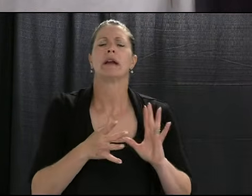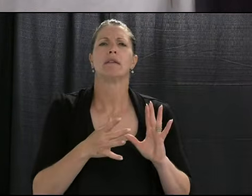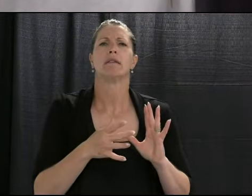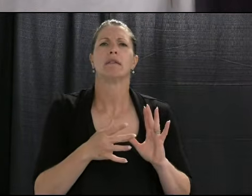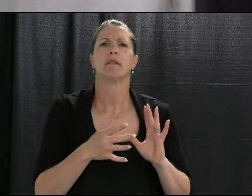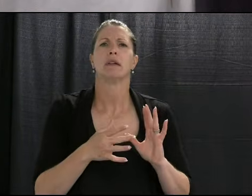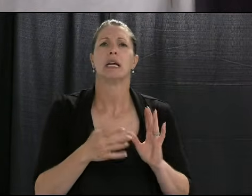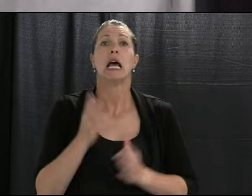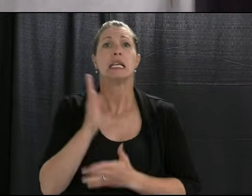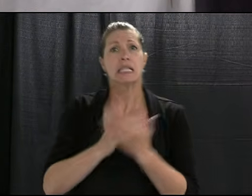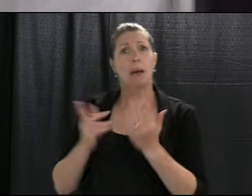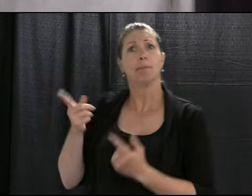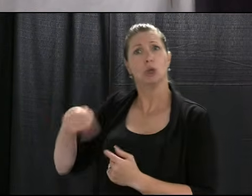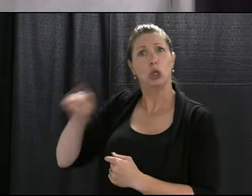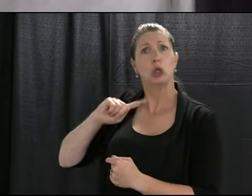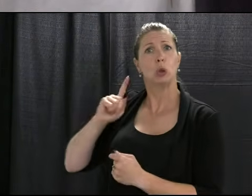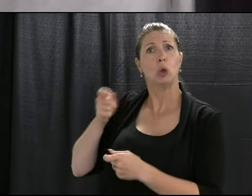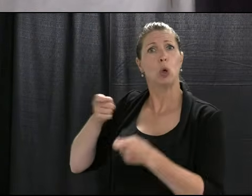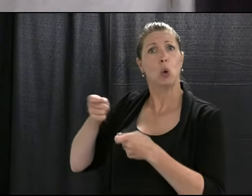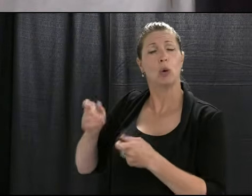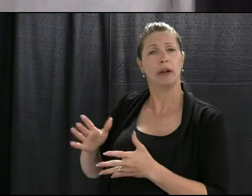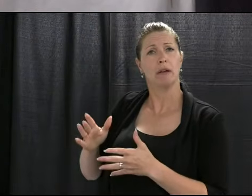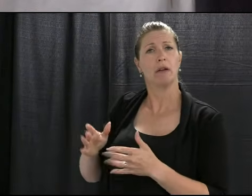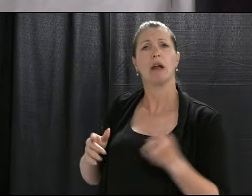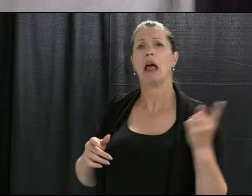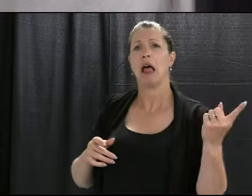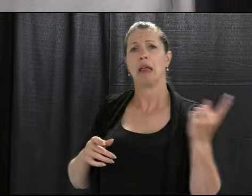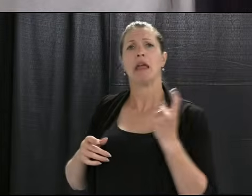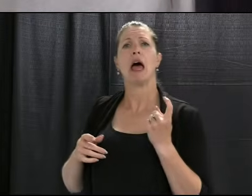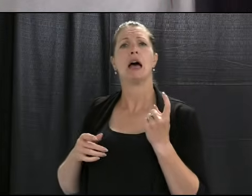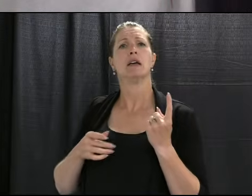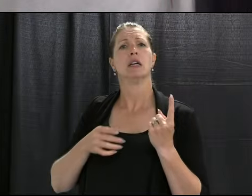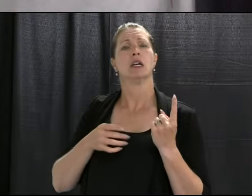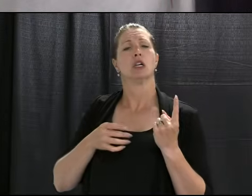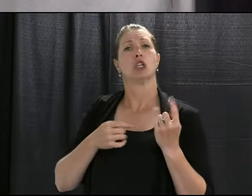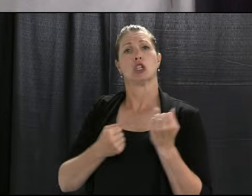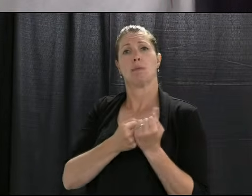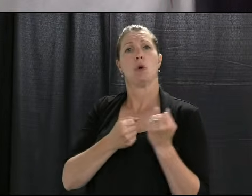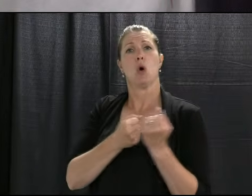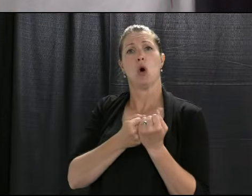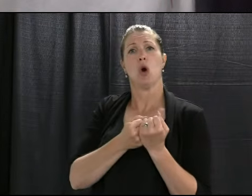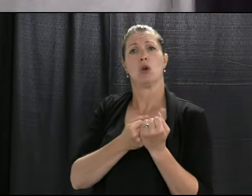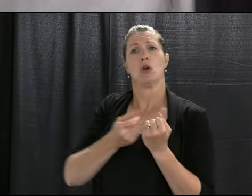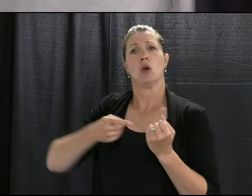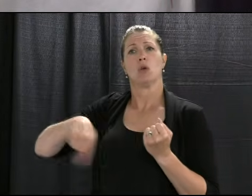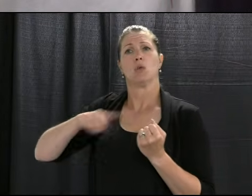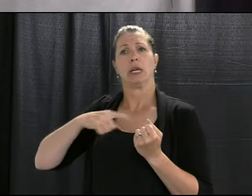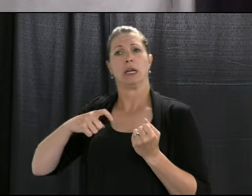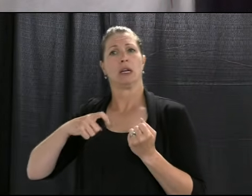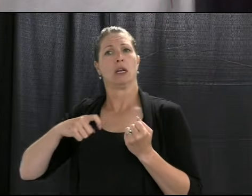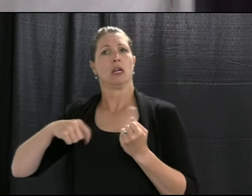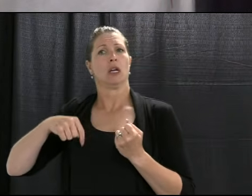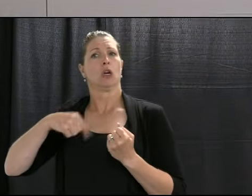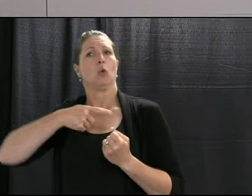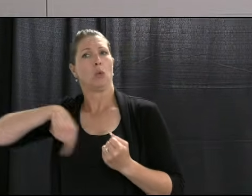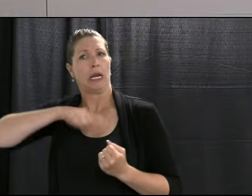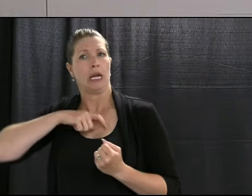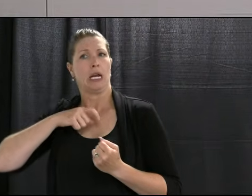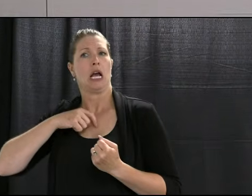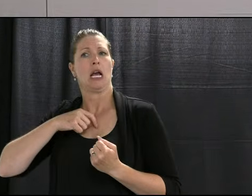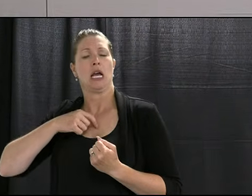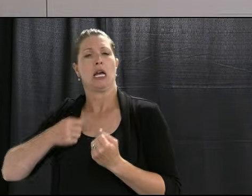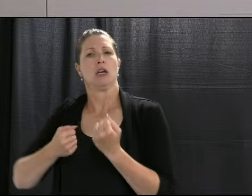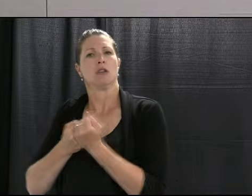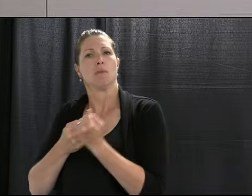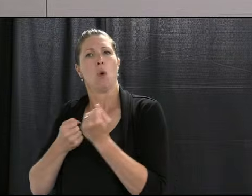right now some of you guys are doing some of that. They are in support of the civil power, so we run the show. The $50,000 fines,